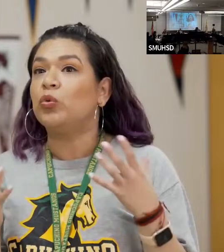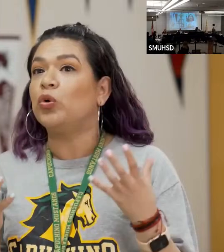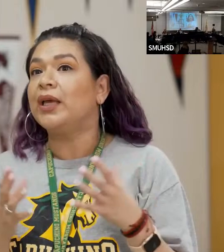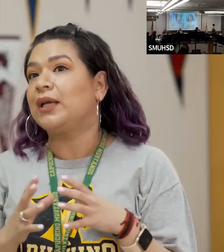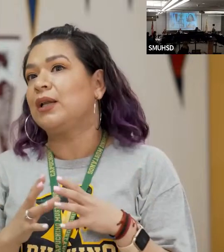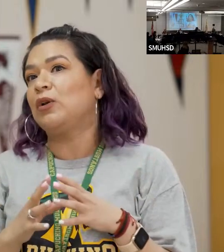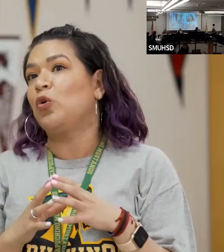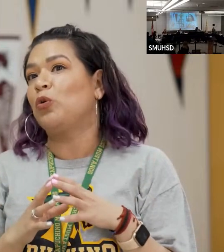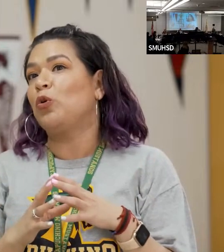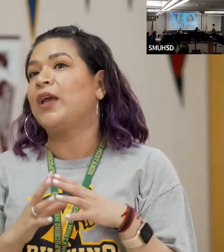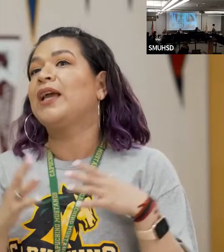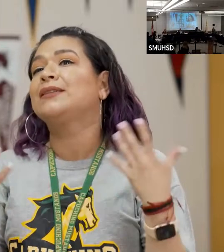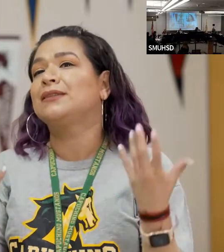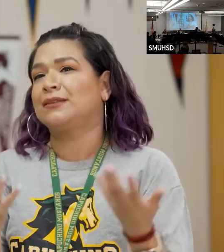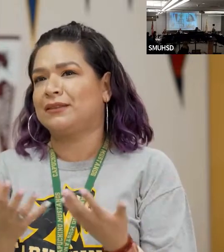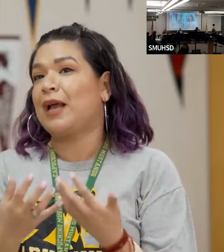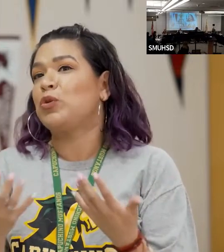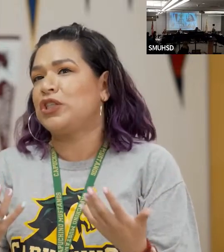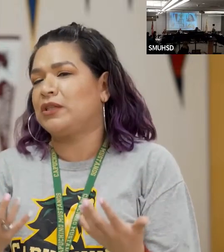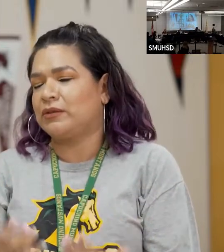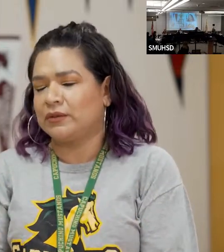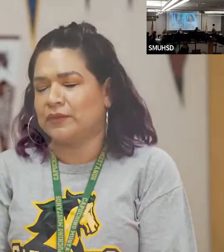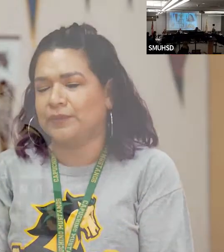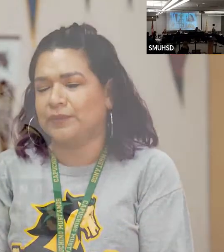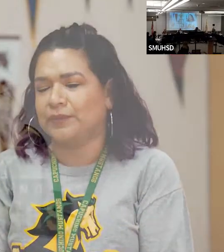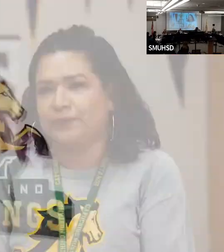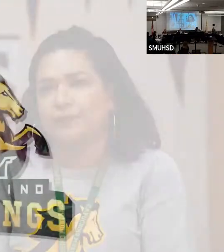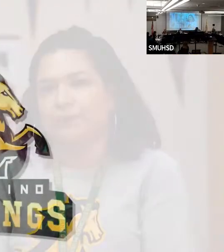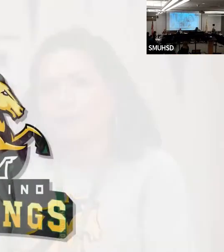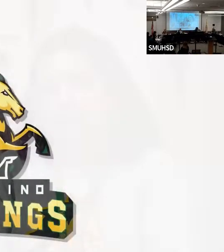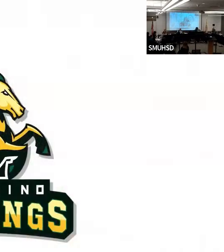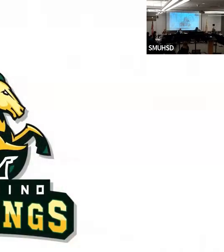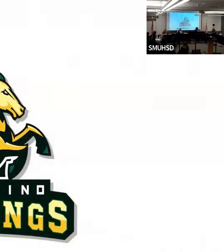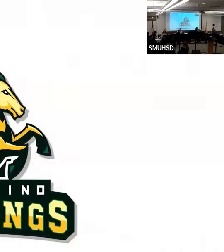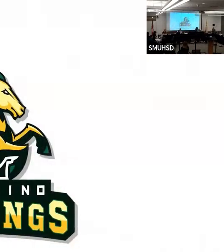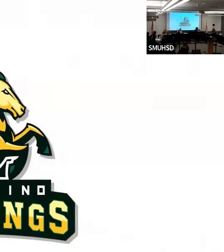lo que contribuye y lo que es Cappuccino.